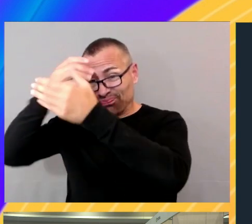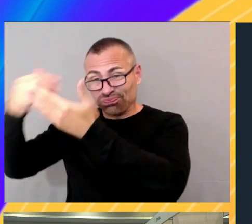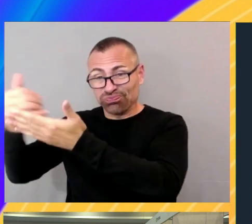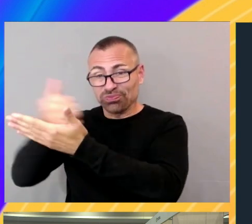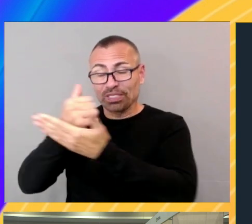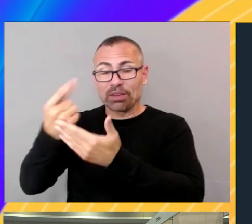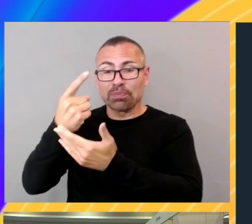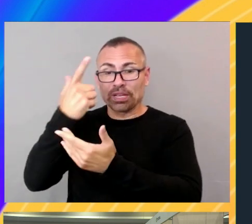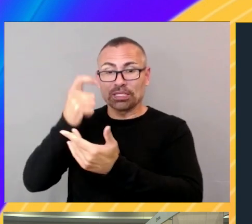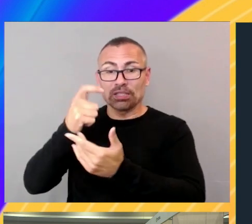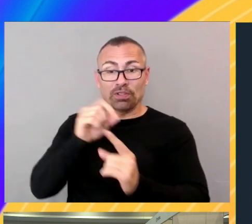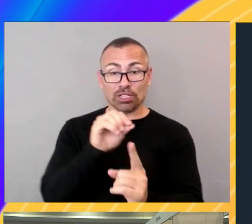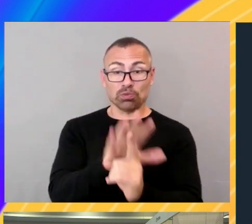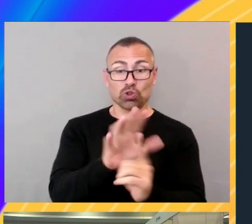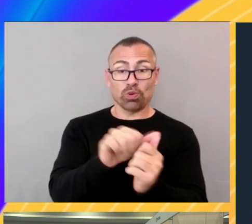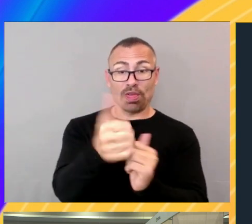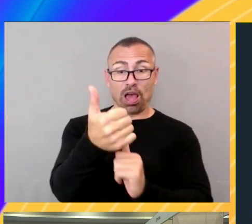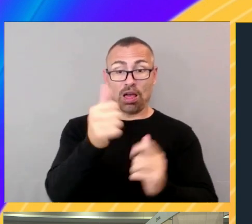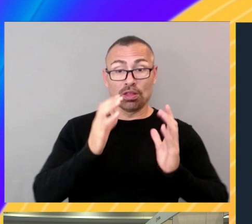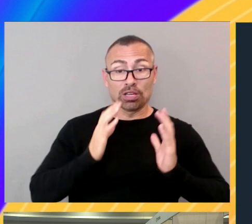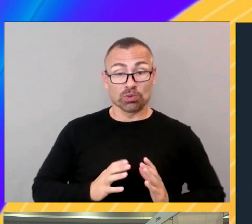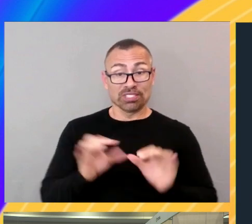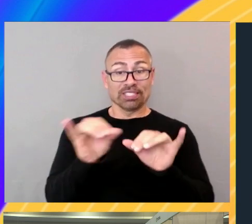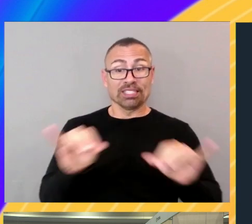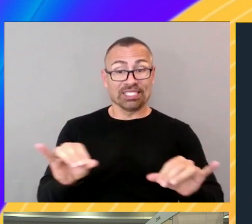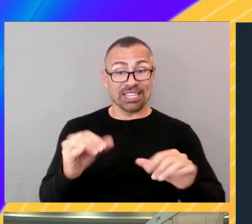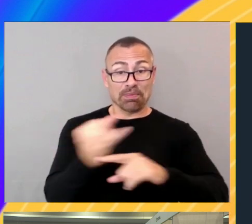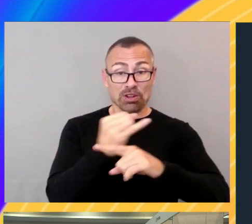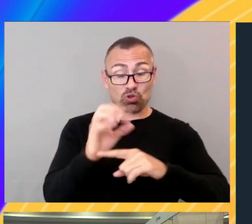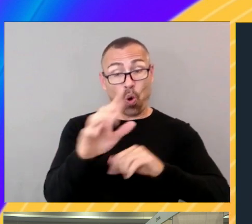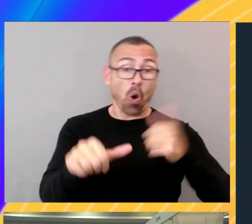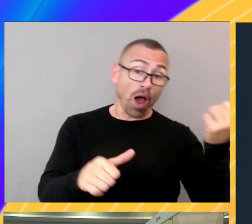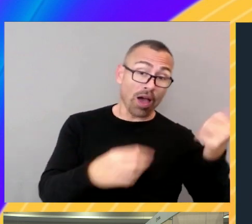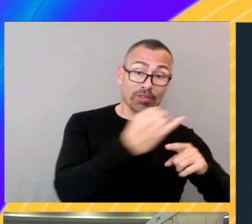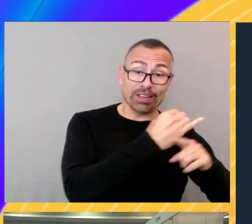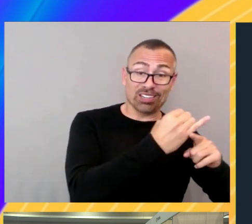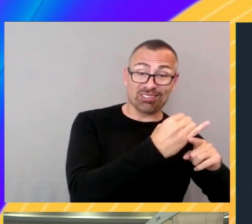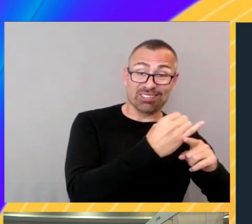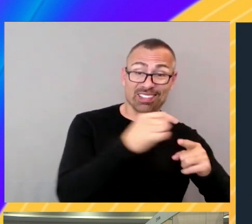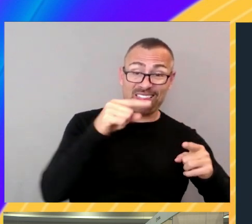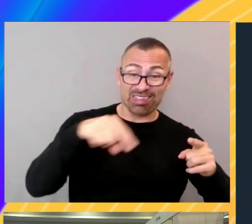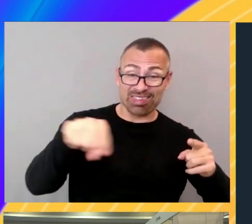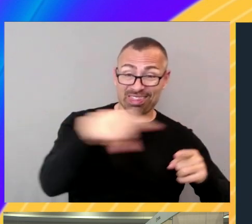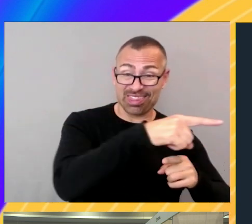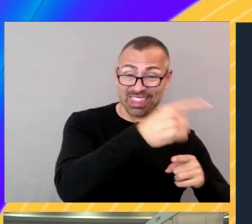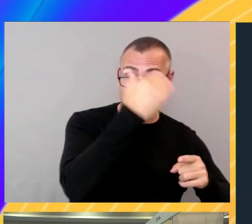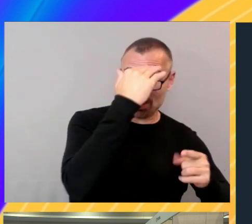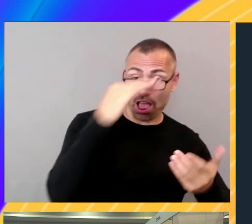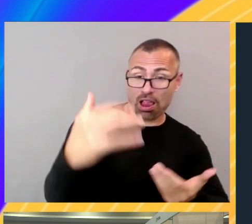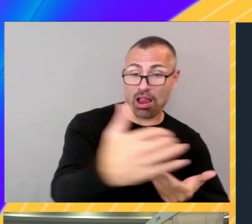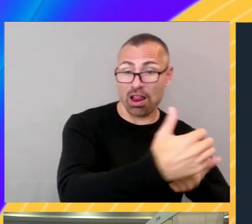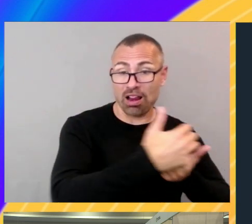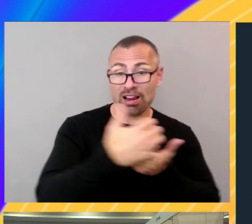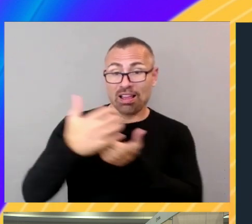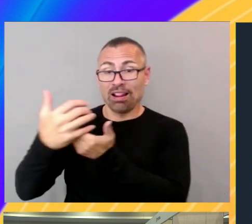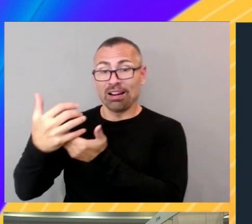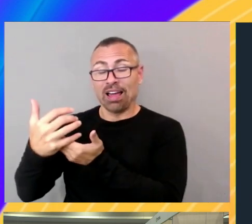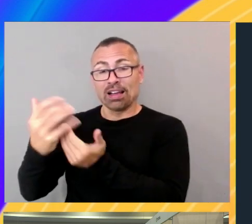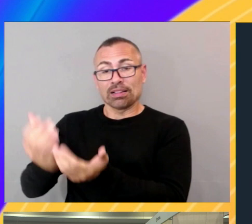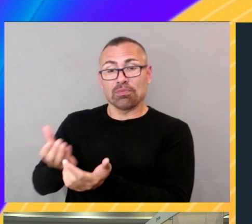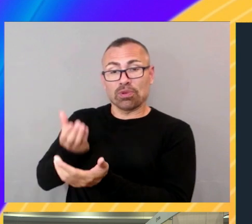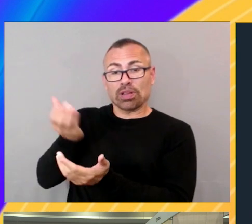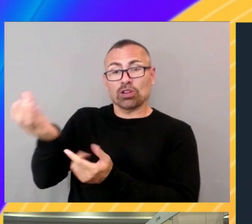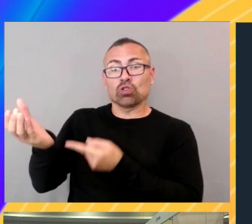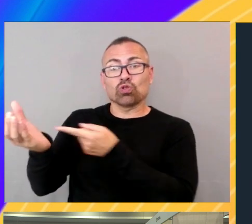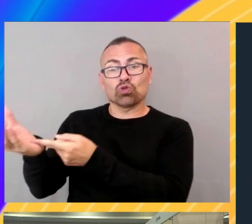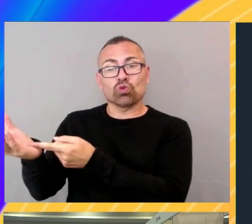in the same industry or maybe other industries and bring those to our customers in a meaningful way that they can maximize on.